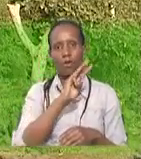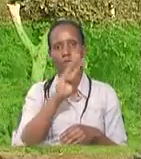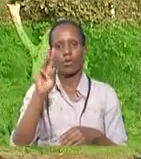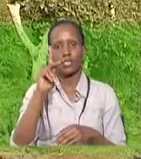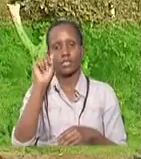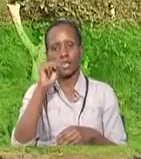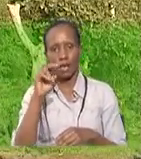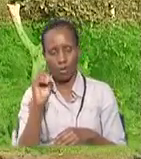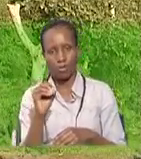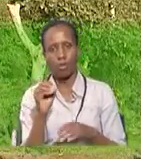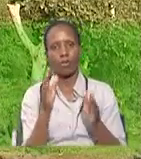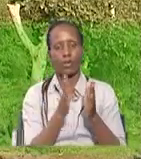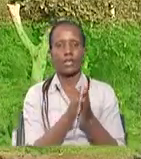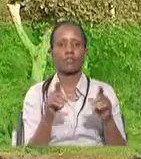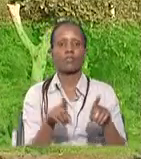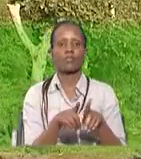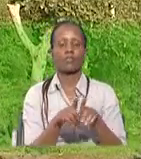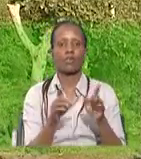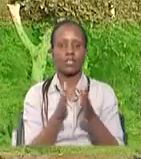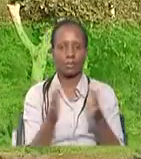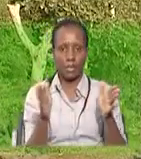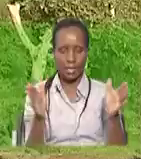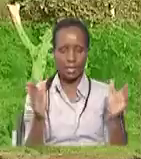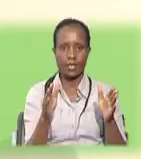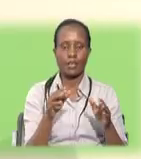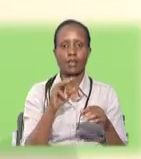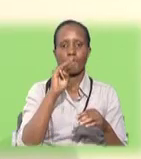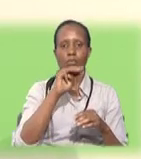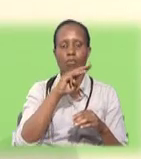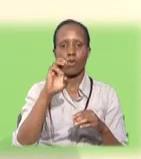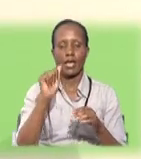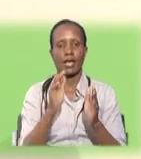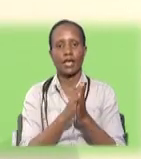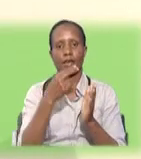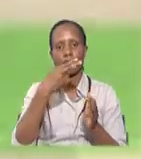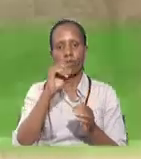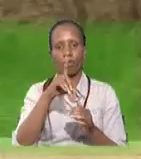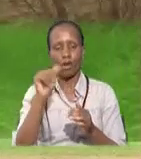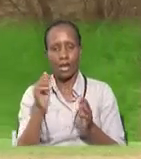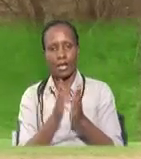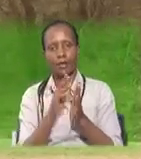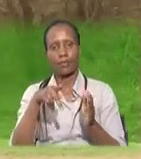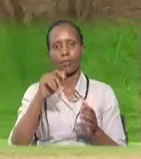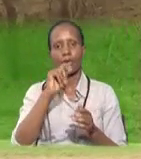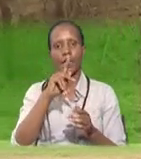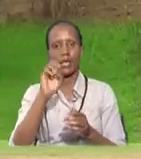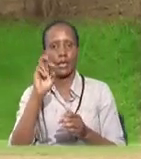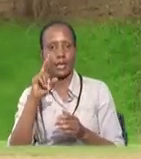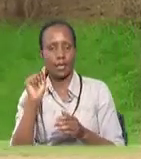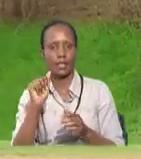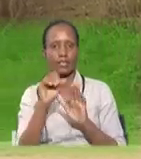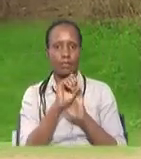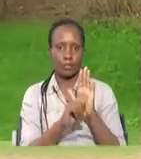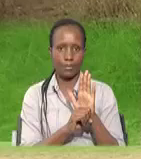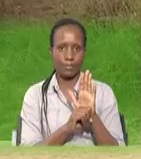Kano, and also expanded Hola, Mwea, and Pakera schemes. National